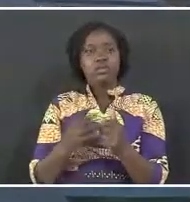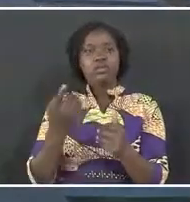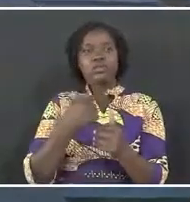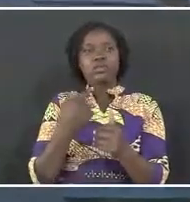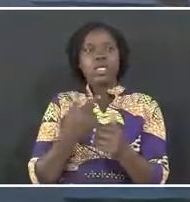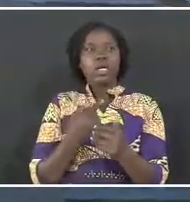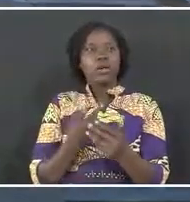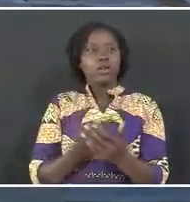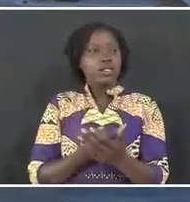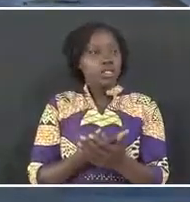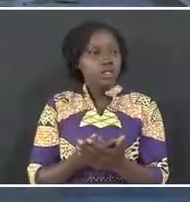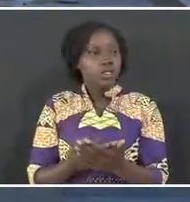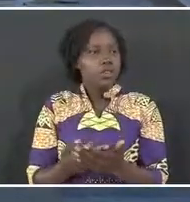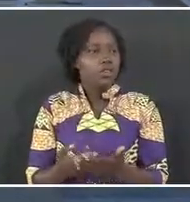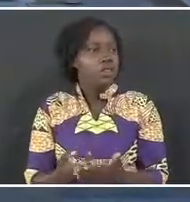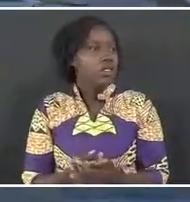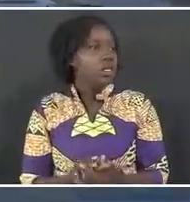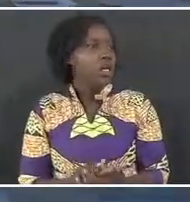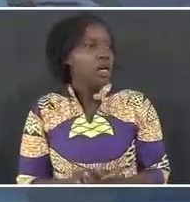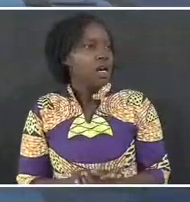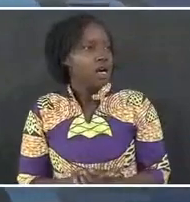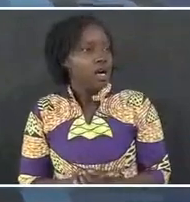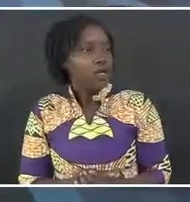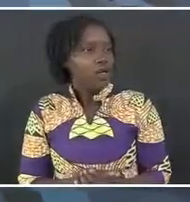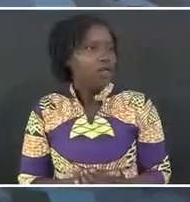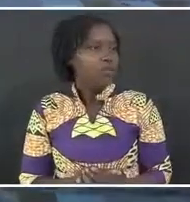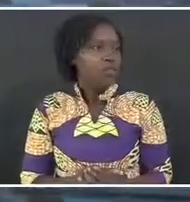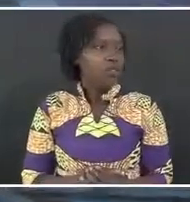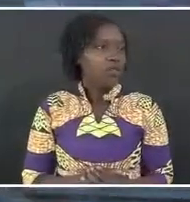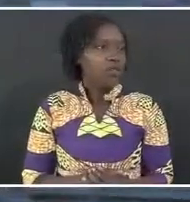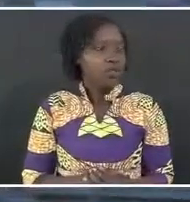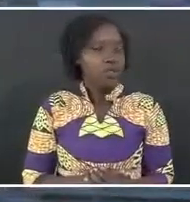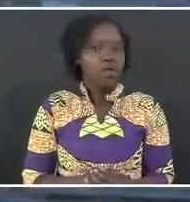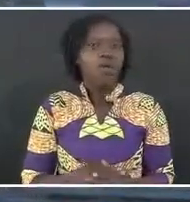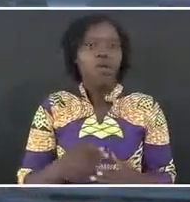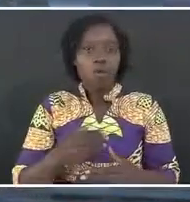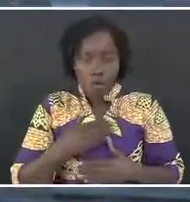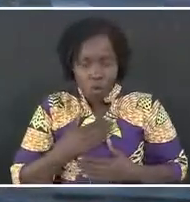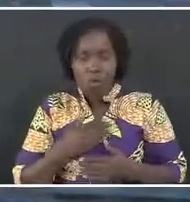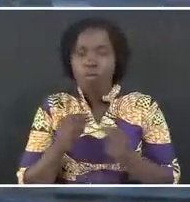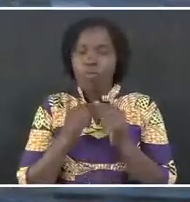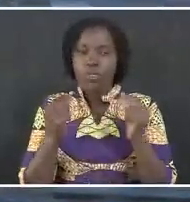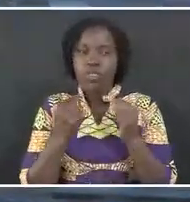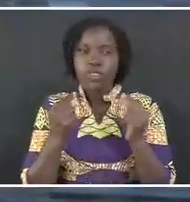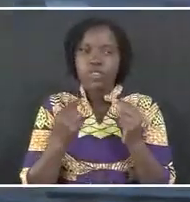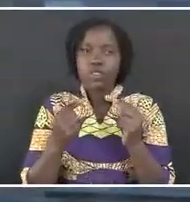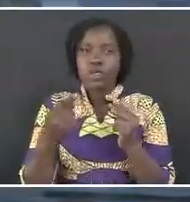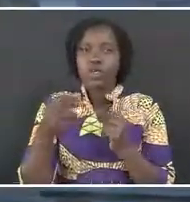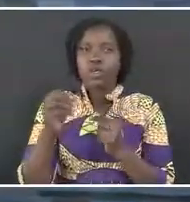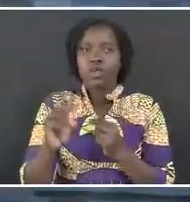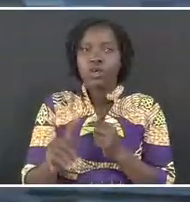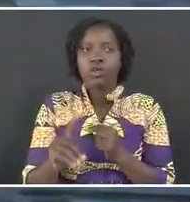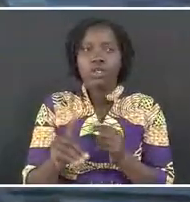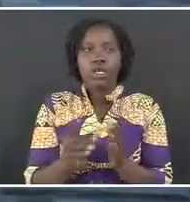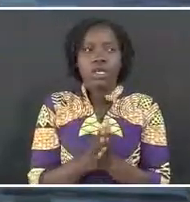Who are we? Who are we, church? A royal priesthood. And what else?